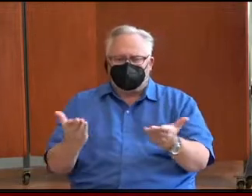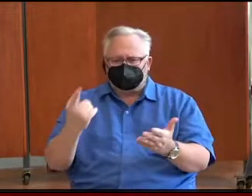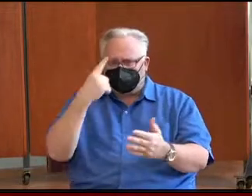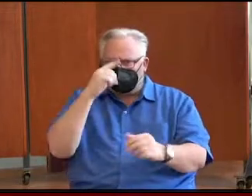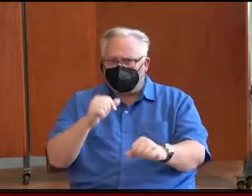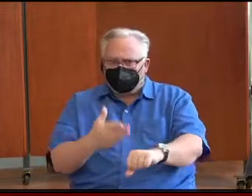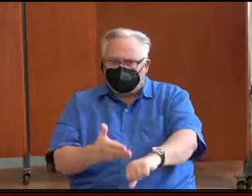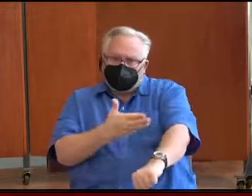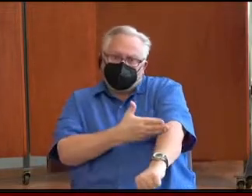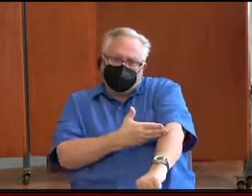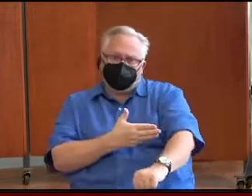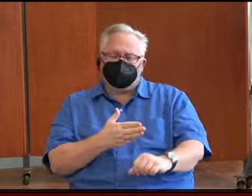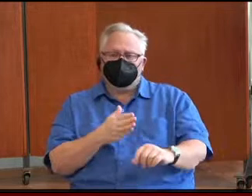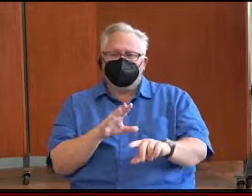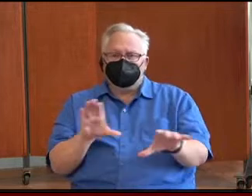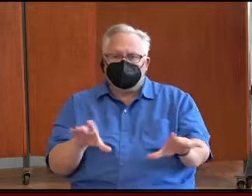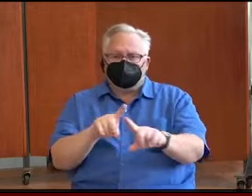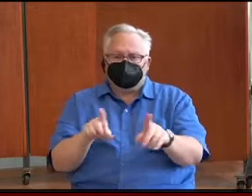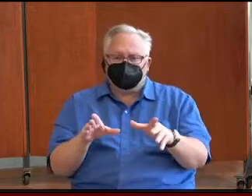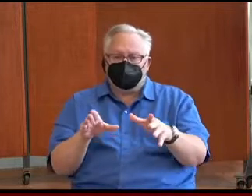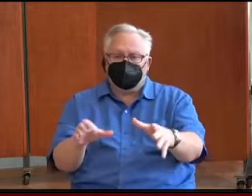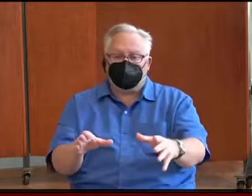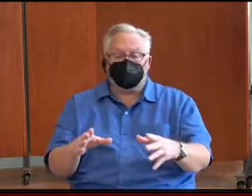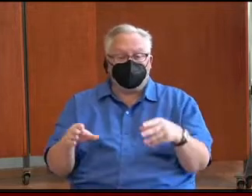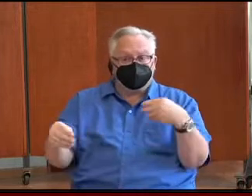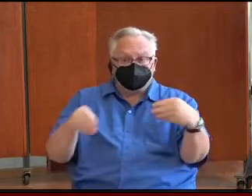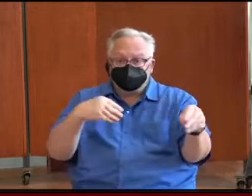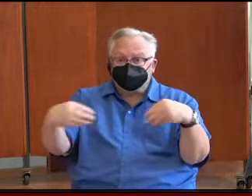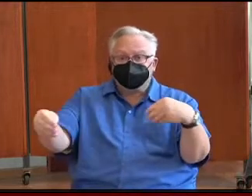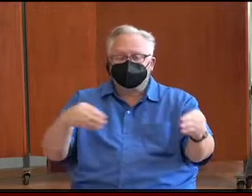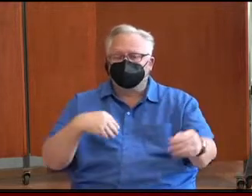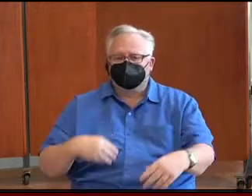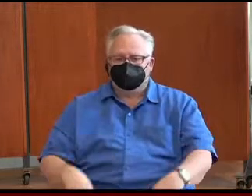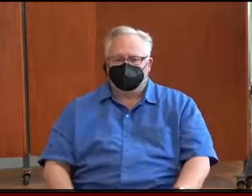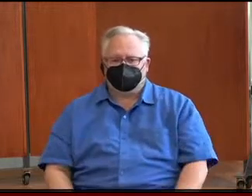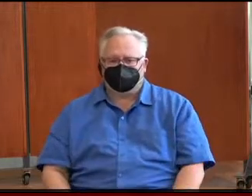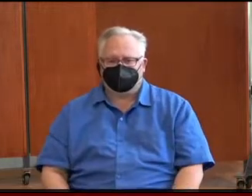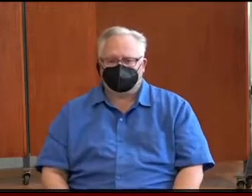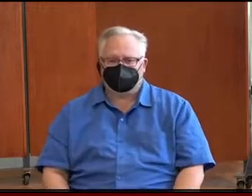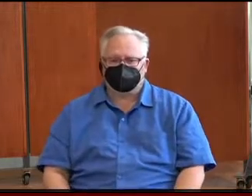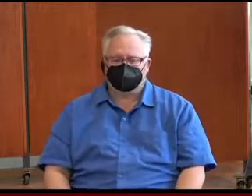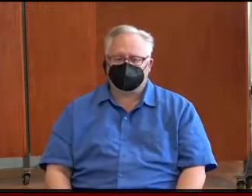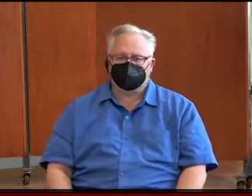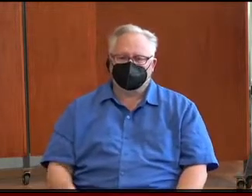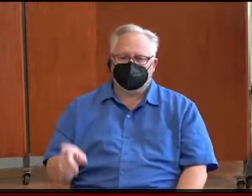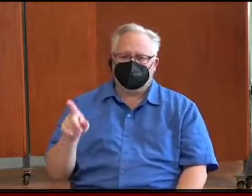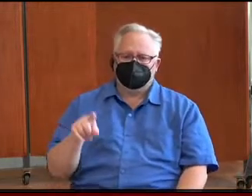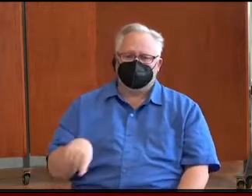in different ways, and they were flexible. They knew